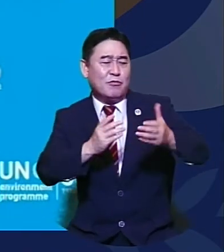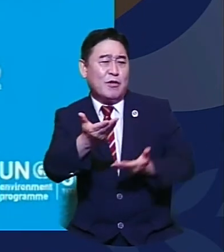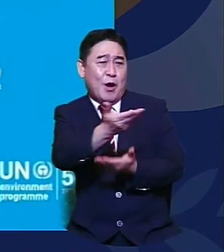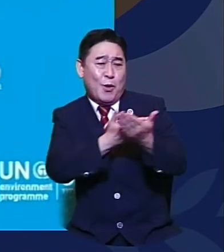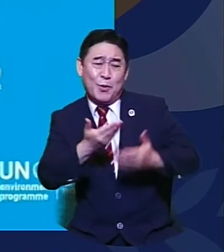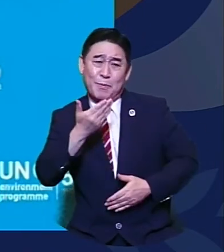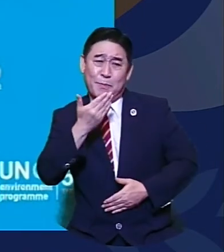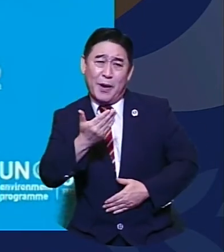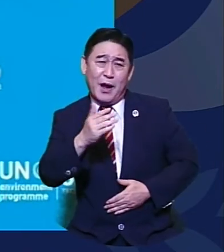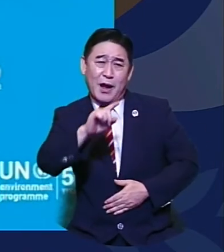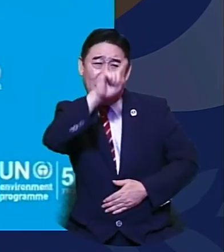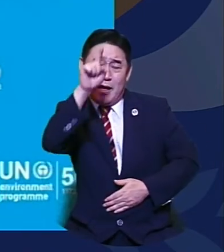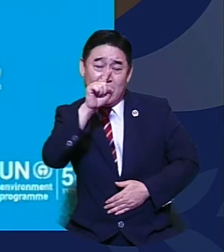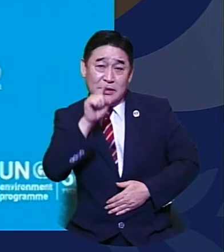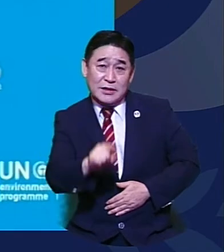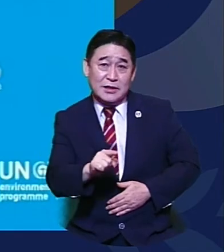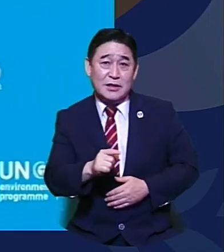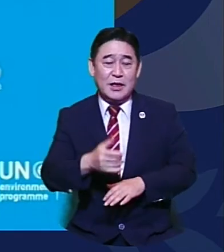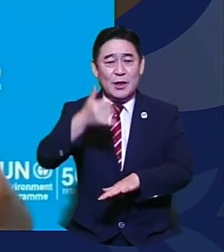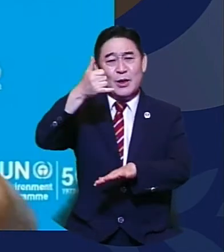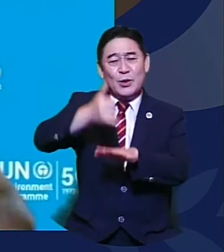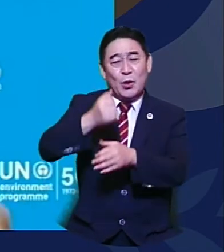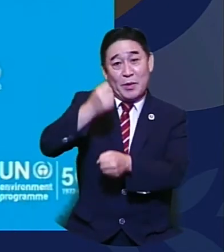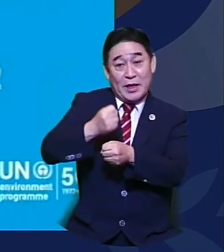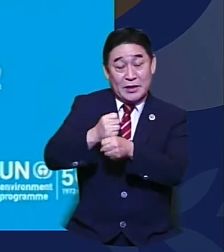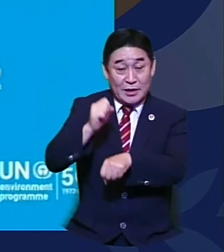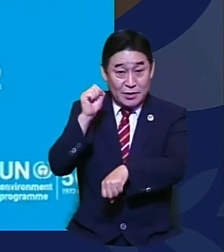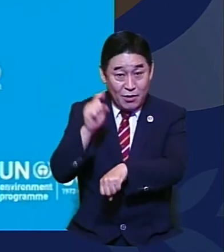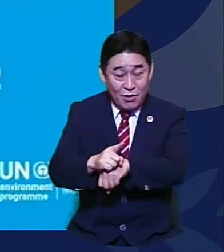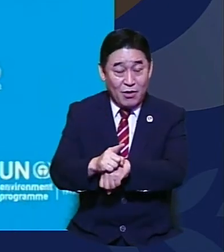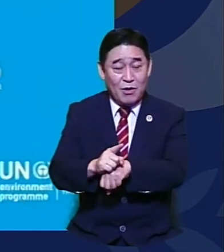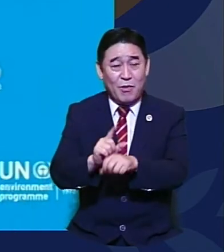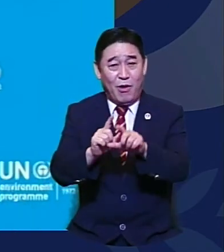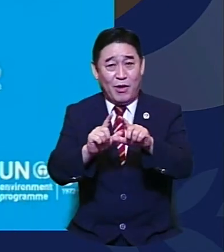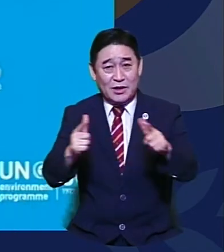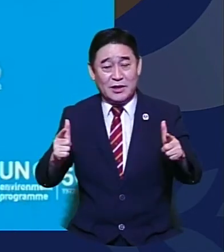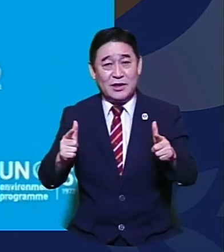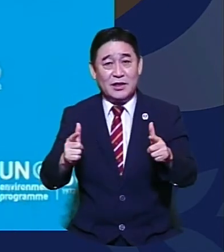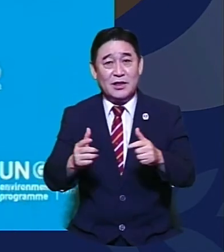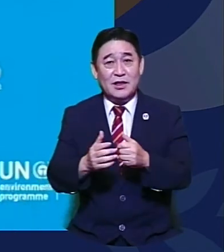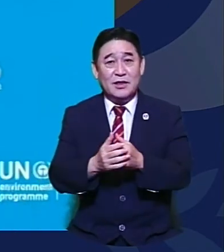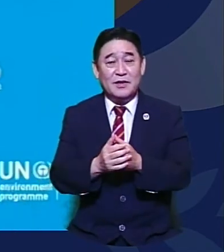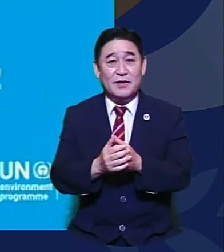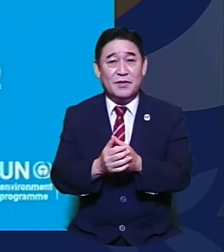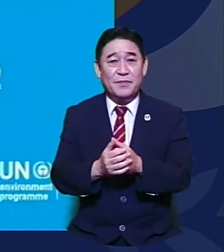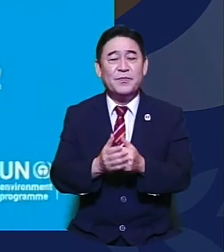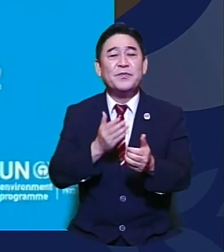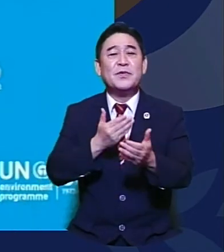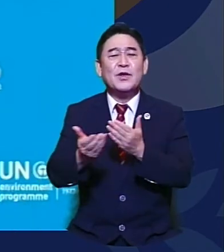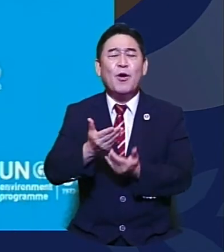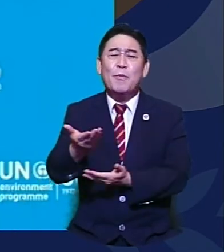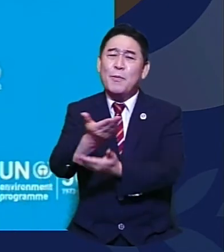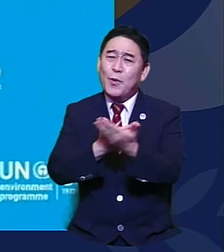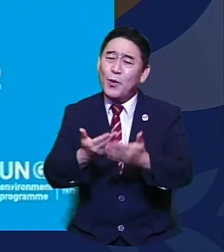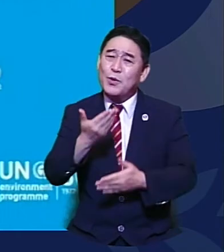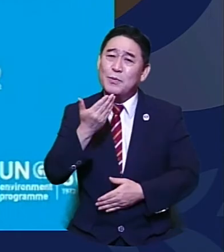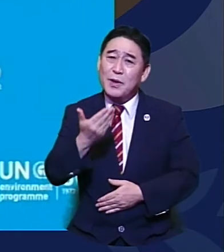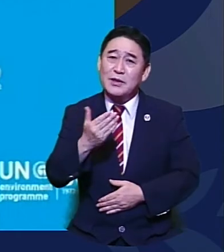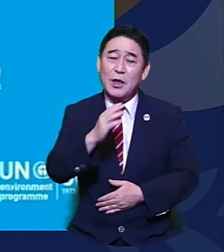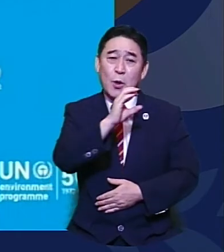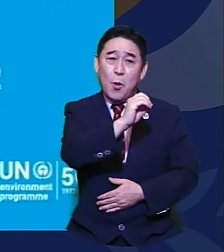increasing agriculture productivity. So the soft side of ODA should not be underestimated. Now,